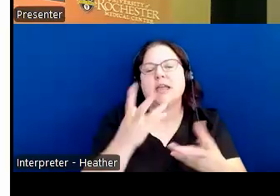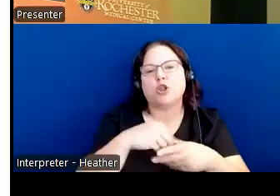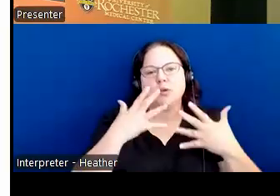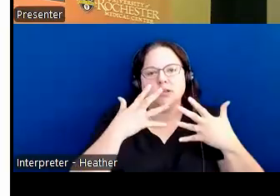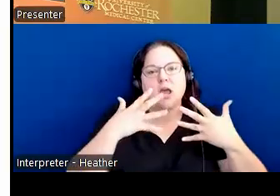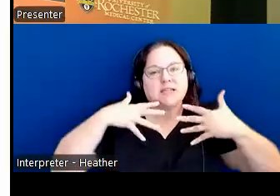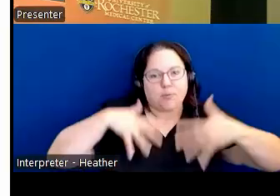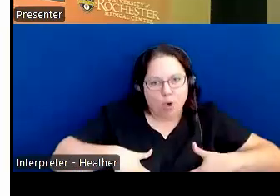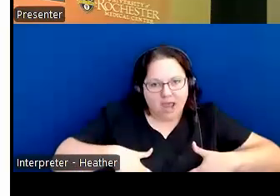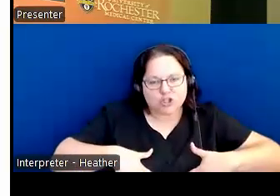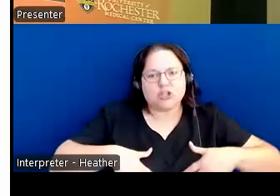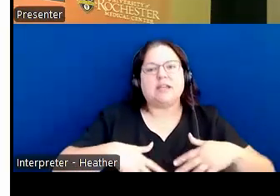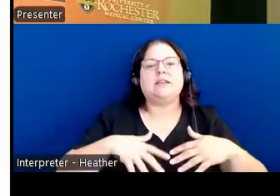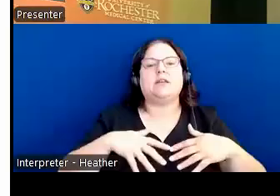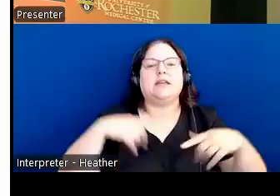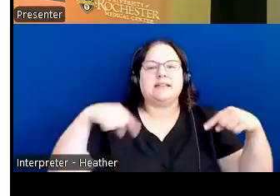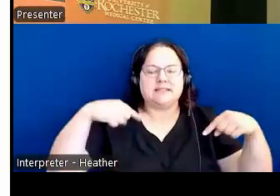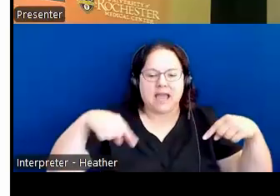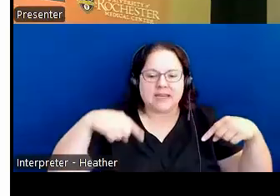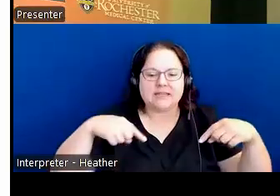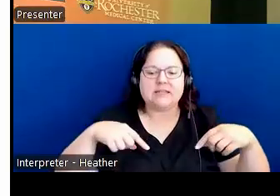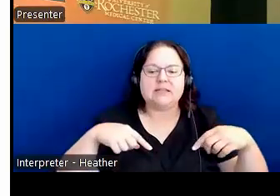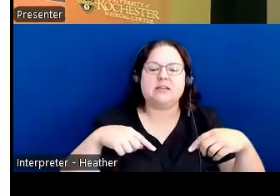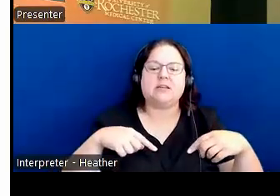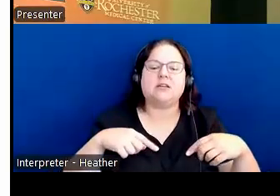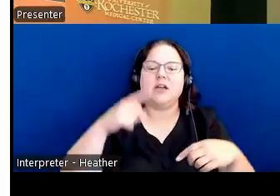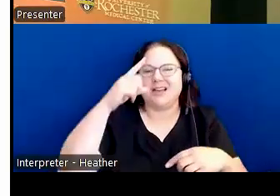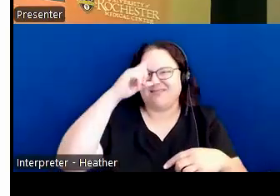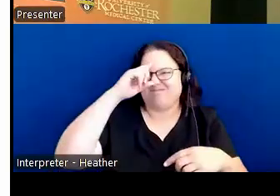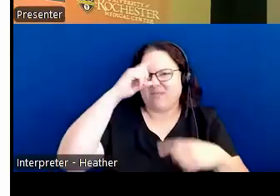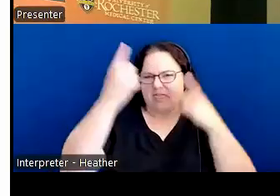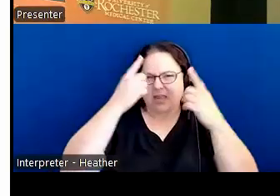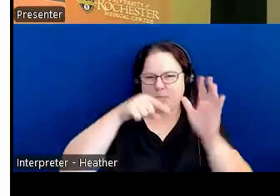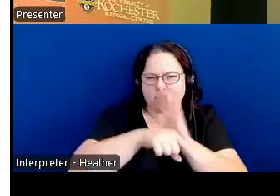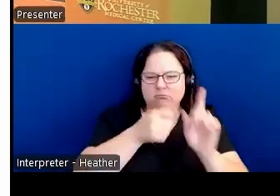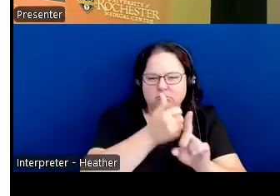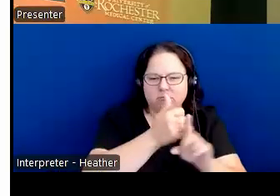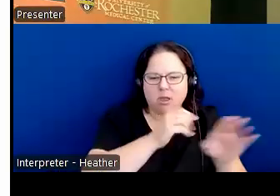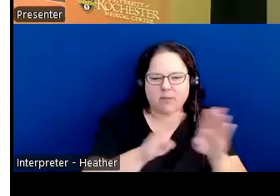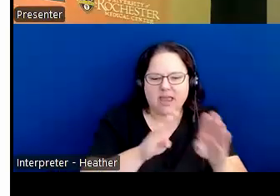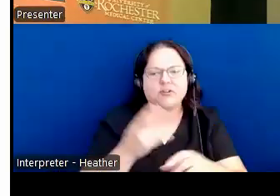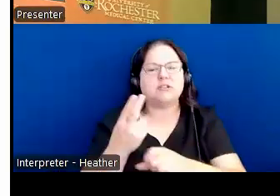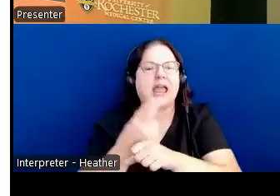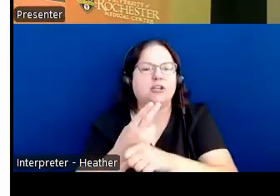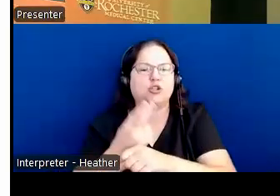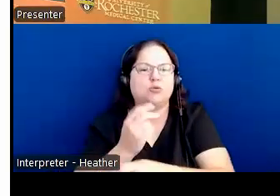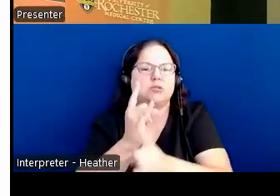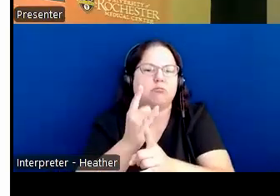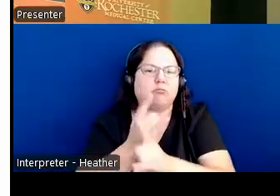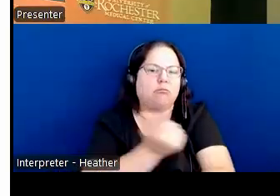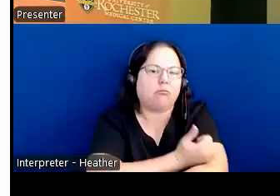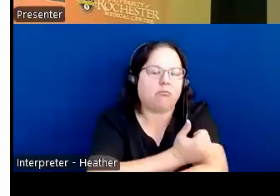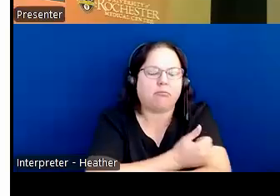anxiety, suicidal behaviors, and substance use. So what has helped in the past? Well, cognitive behavioral